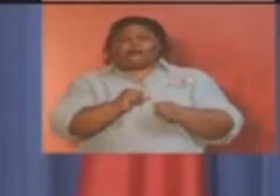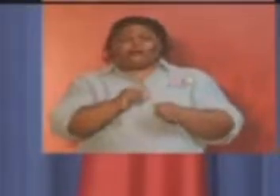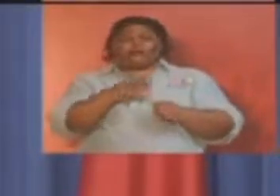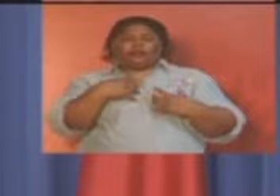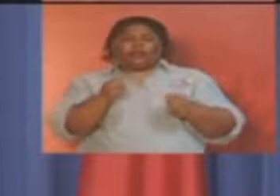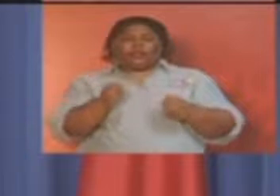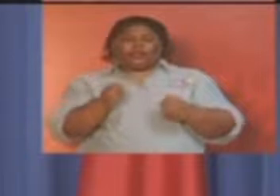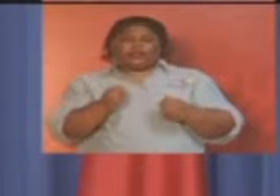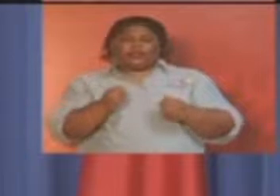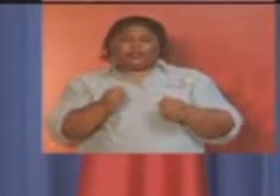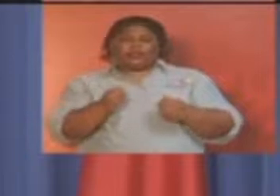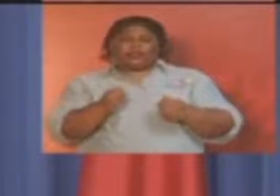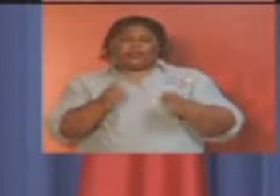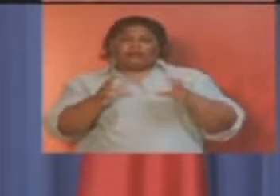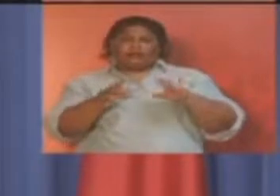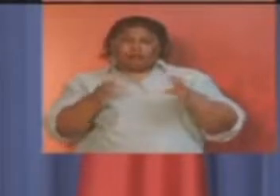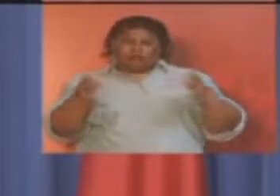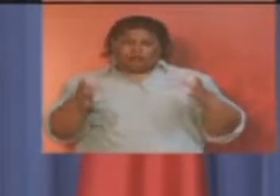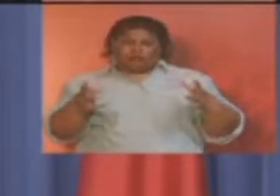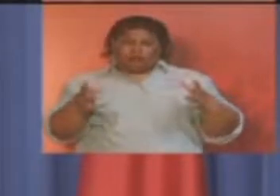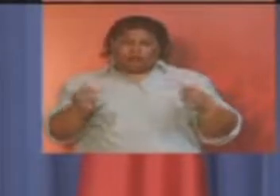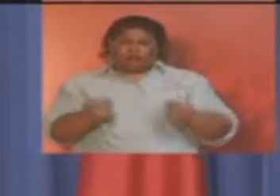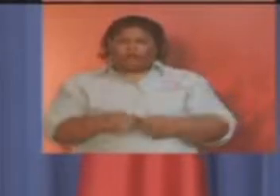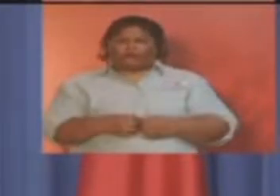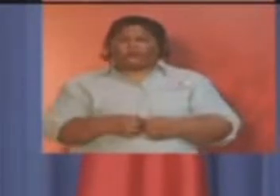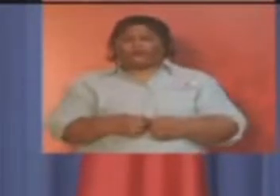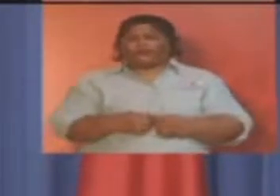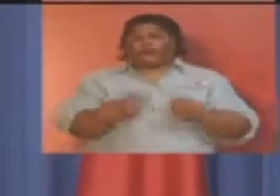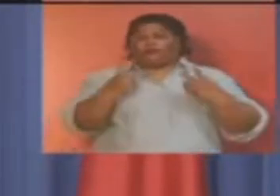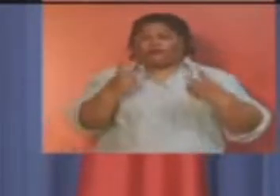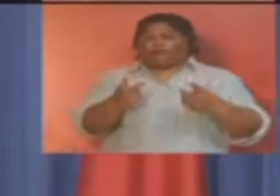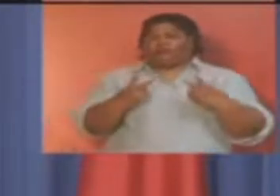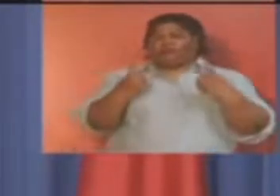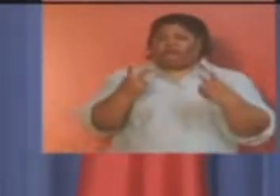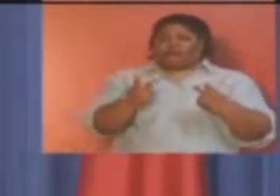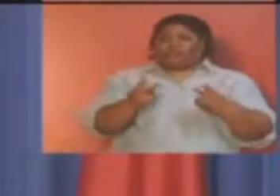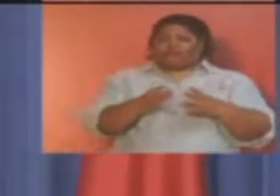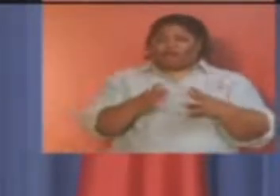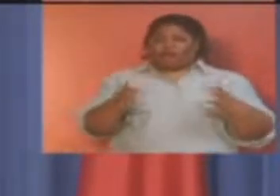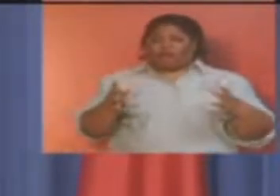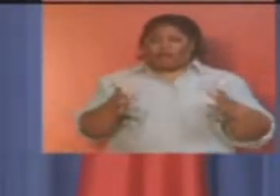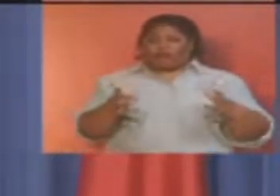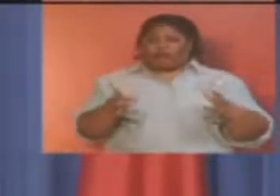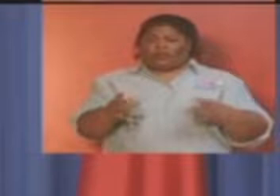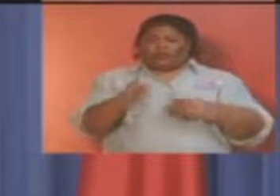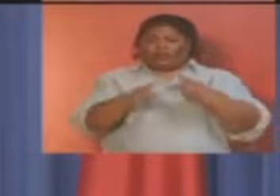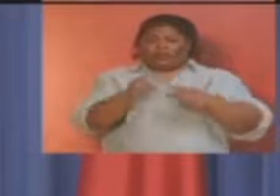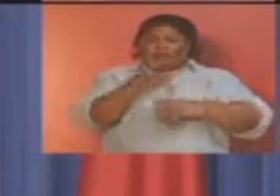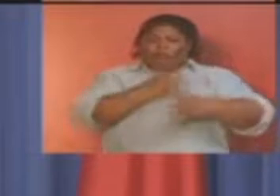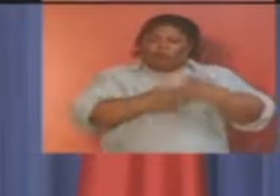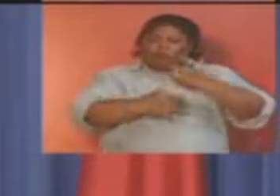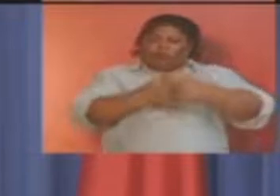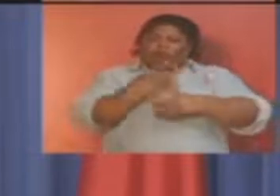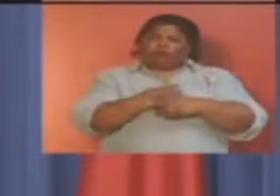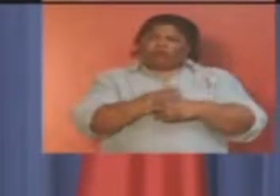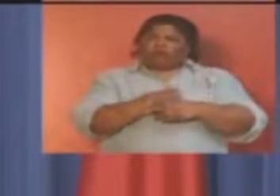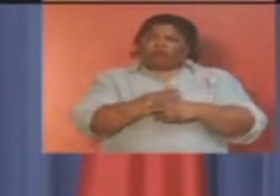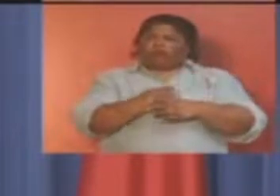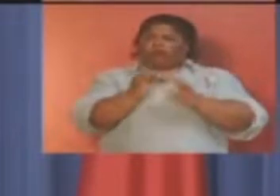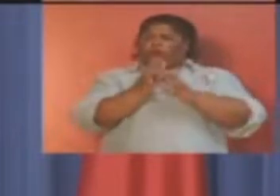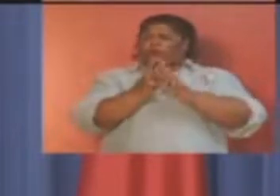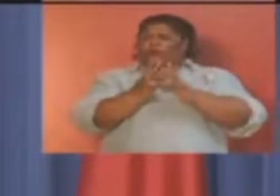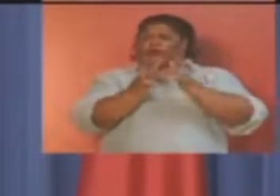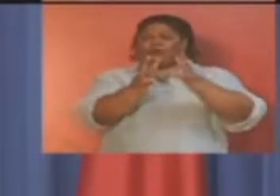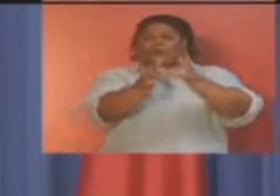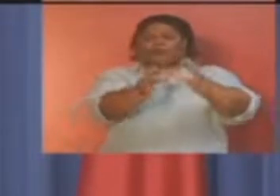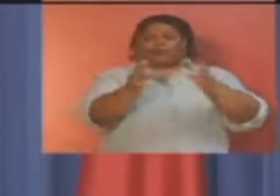people who are elective in a way attending those clinics. It's causing a lot of congregation in even the hallways of the major